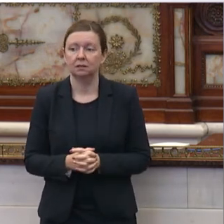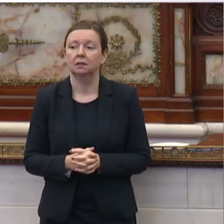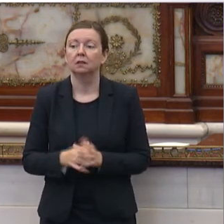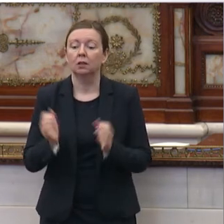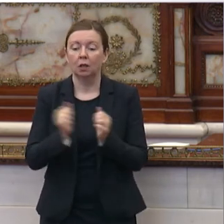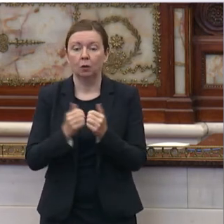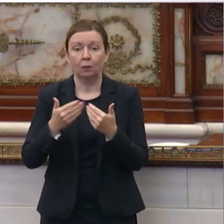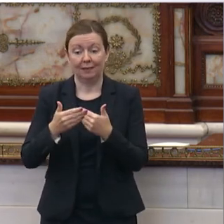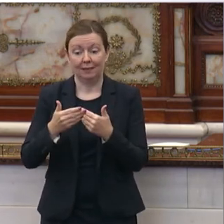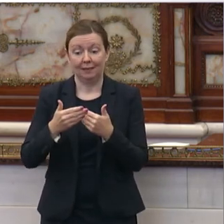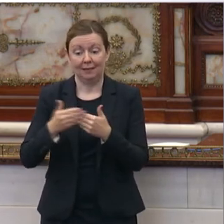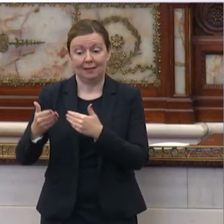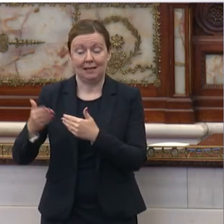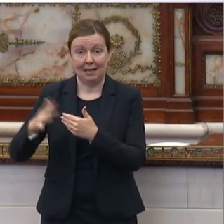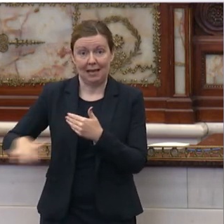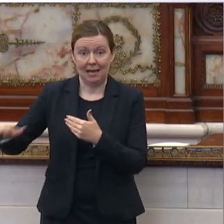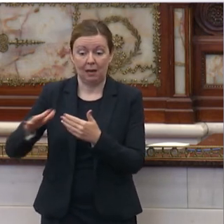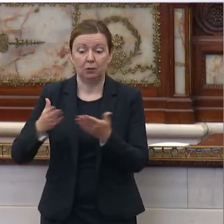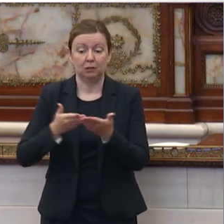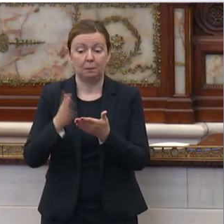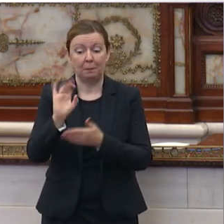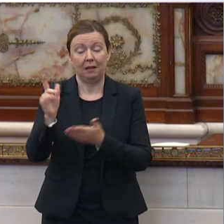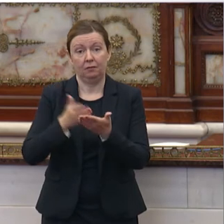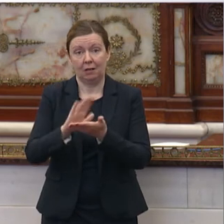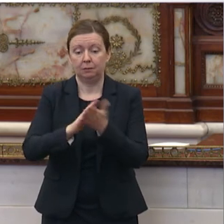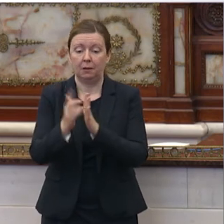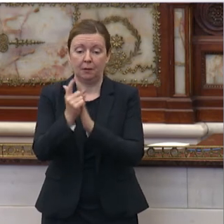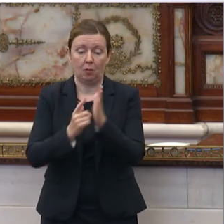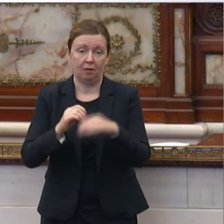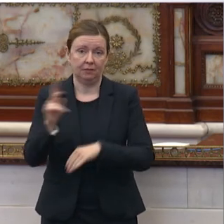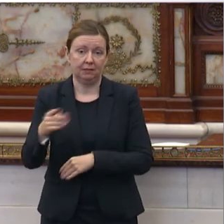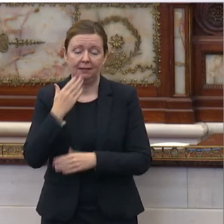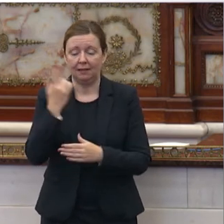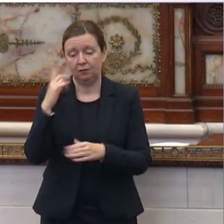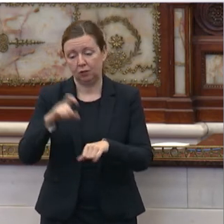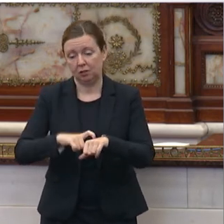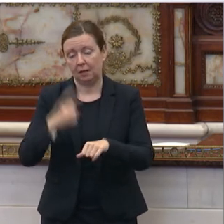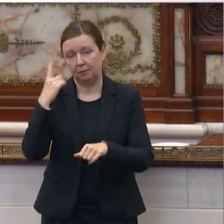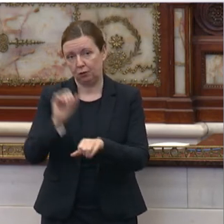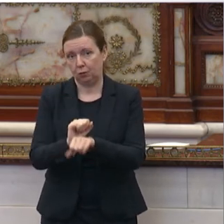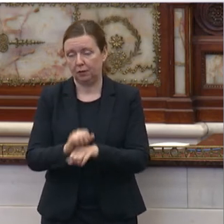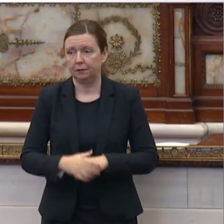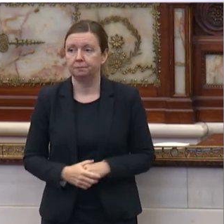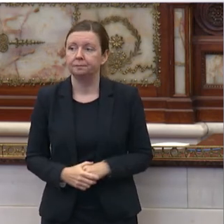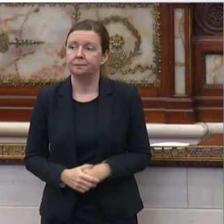a neighbor's Bill of Rights becoming law in Philadelphia. Thank you for your time and for your work.